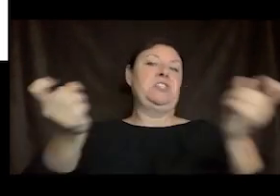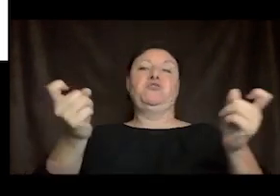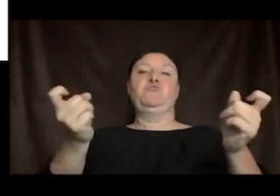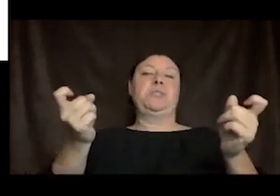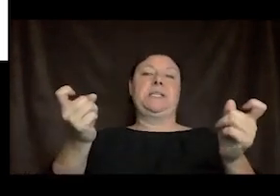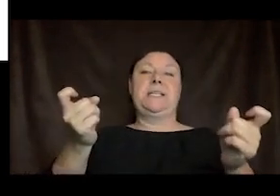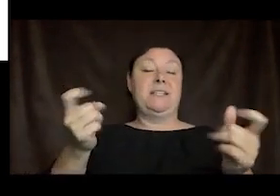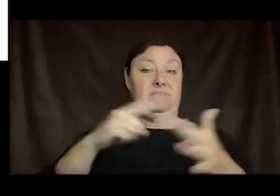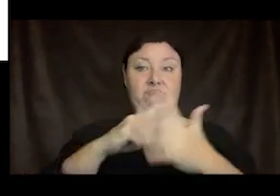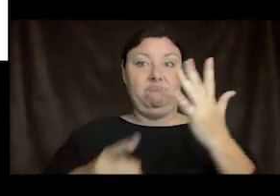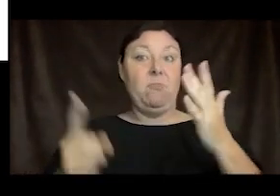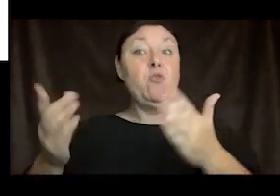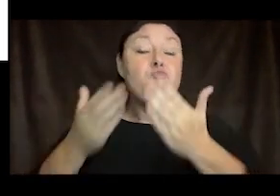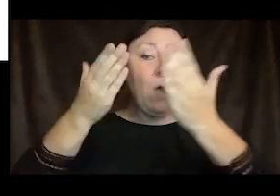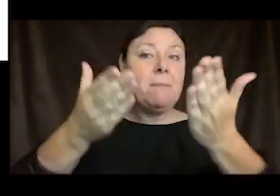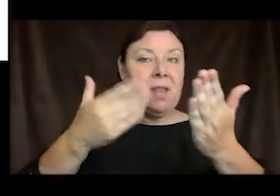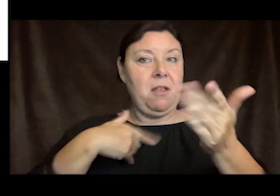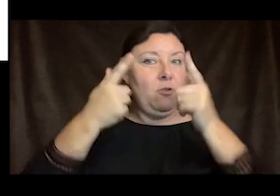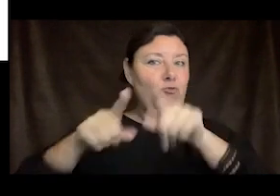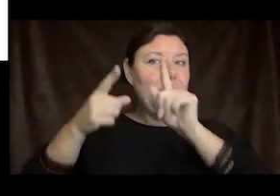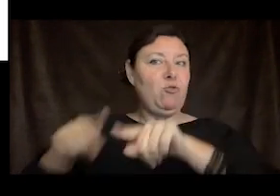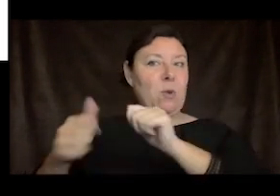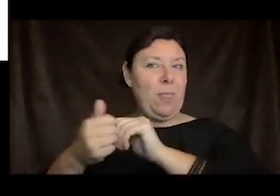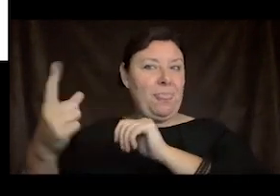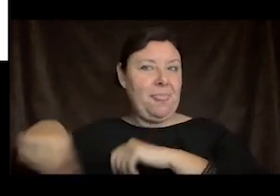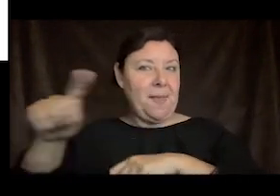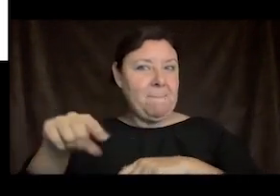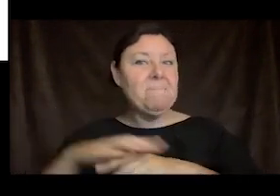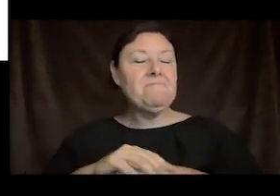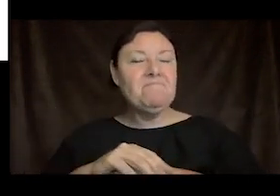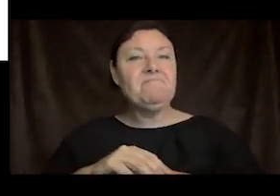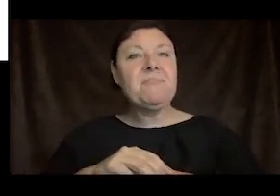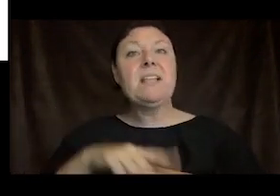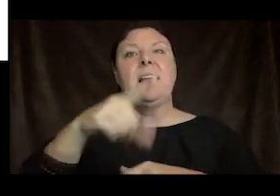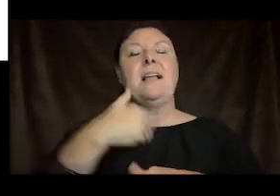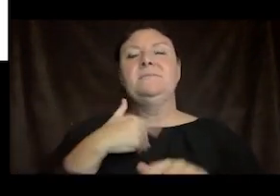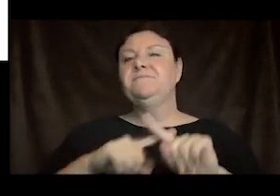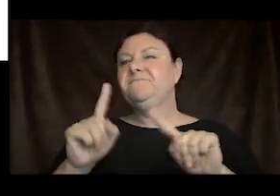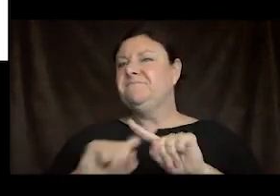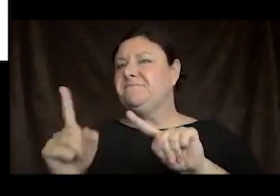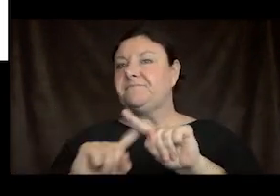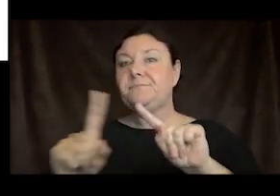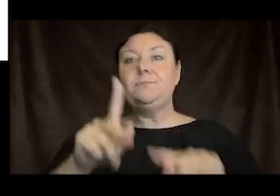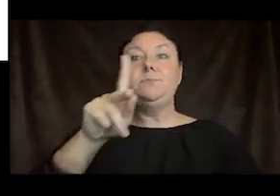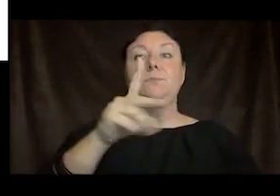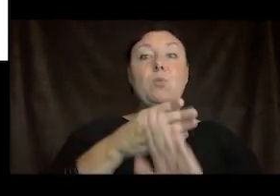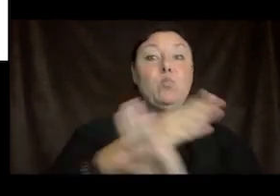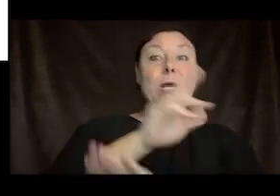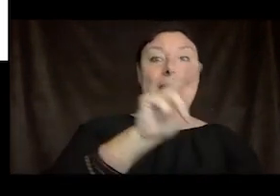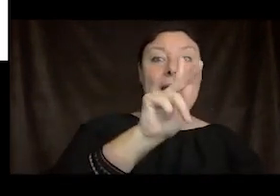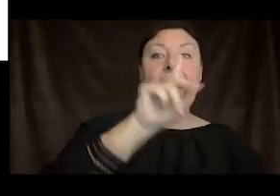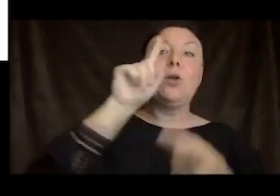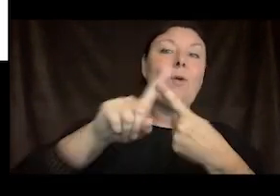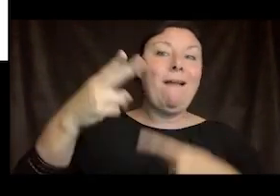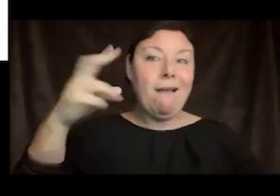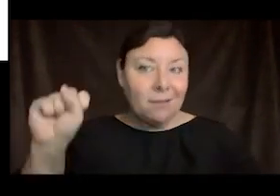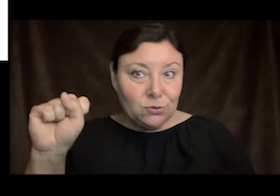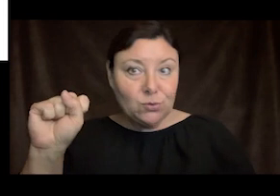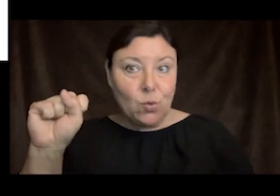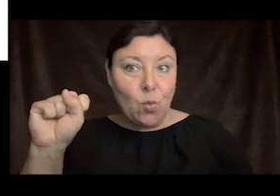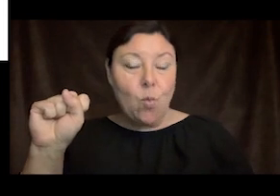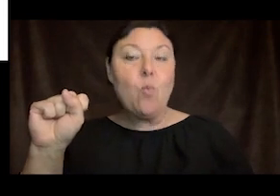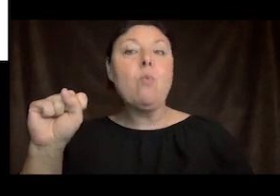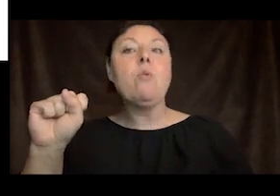is that they are recommending. And so here are multiple books from early grade, pre-K, all the way through high